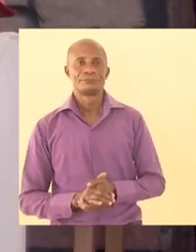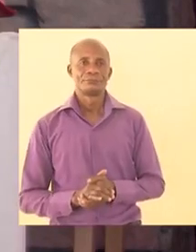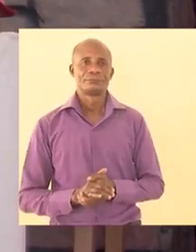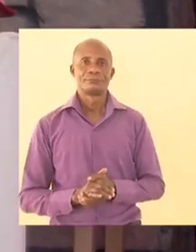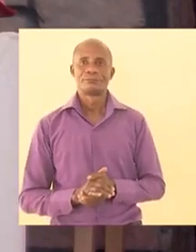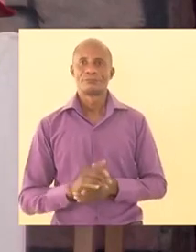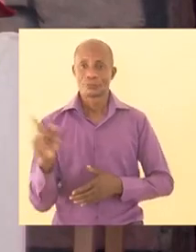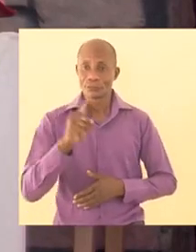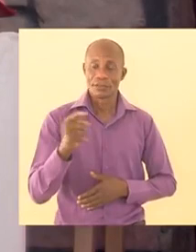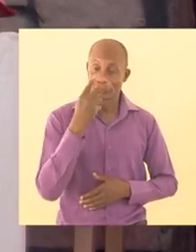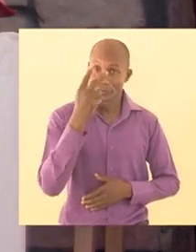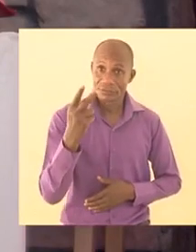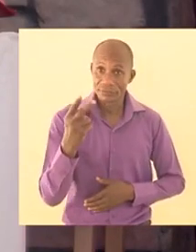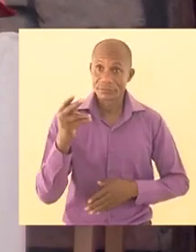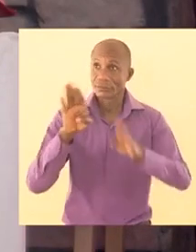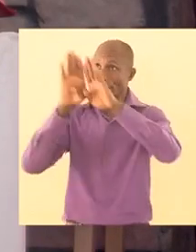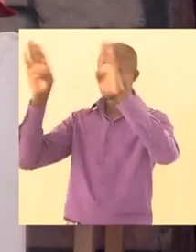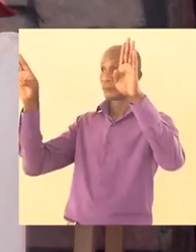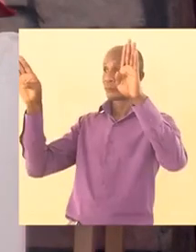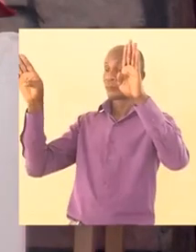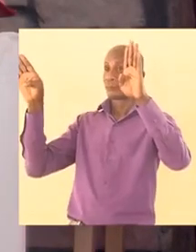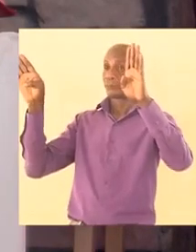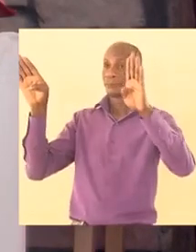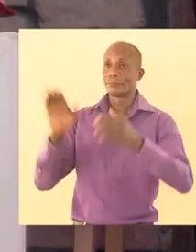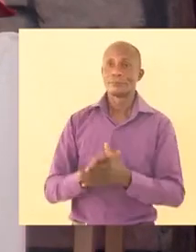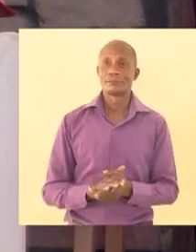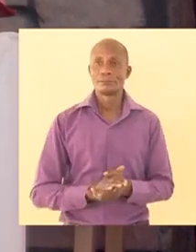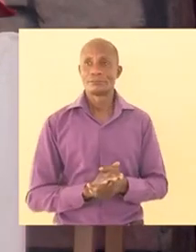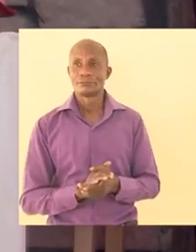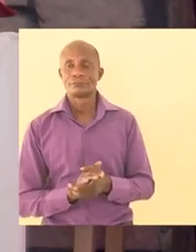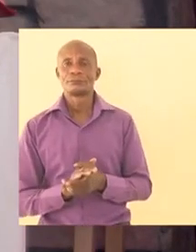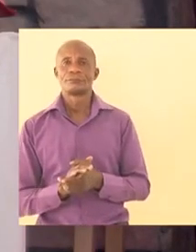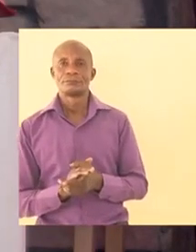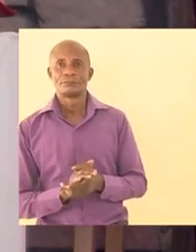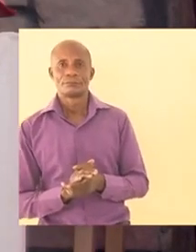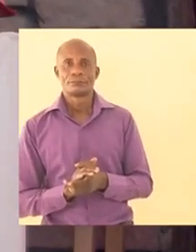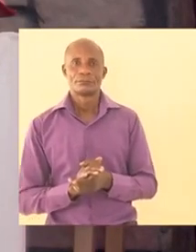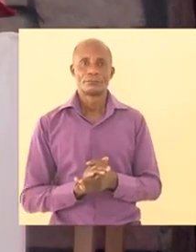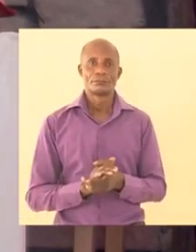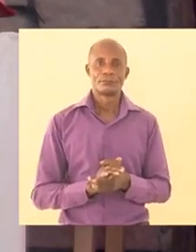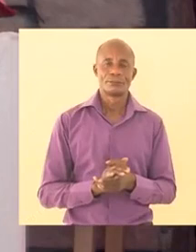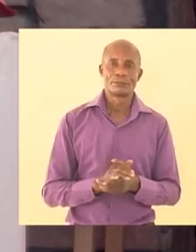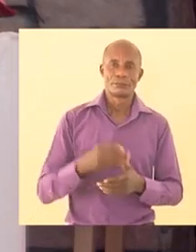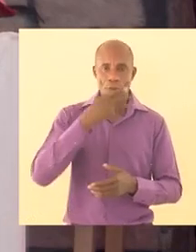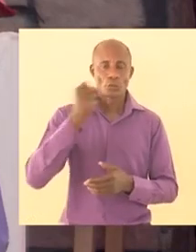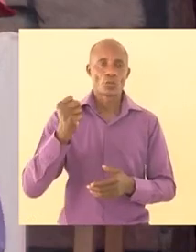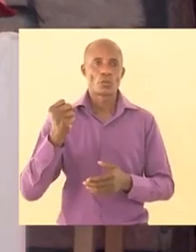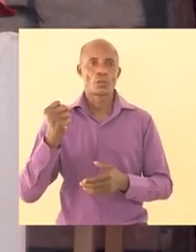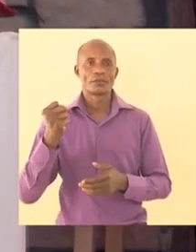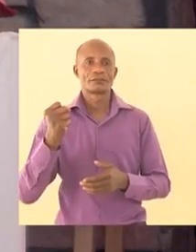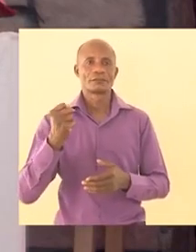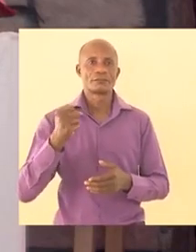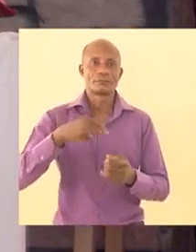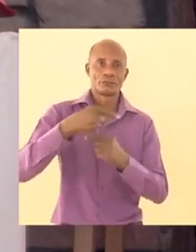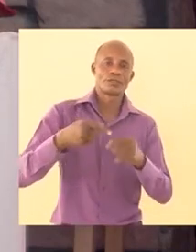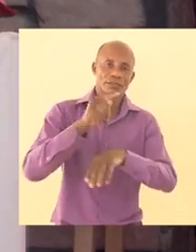Now, where you see that Al-Aqsa Mosque, what is standing there now, it was part of where the Temple